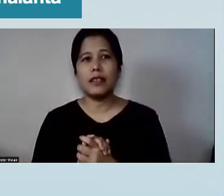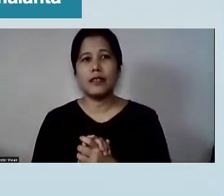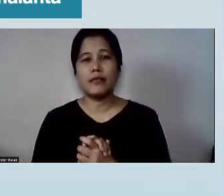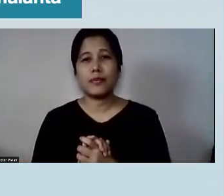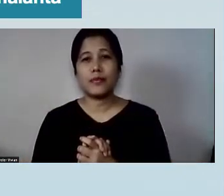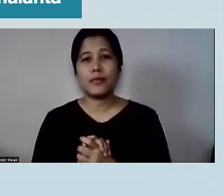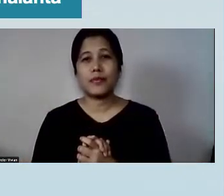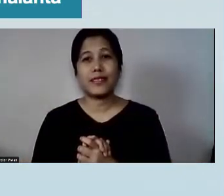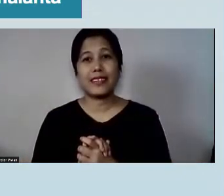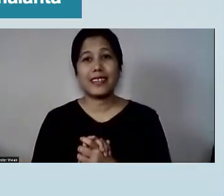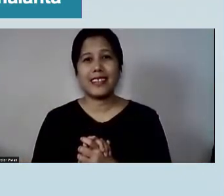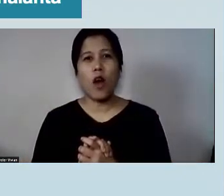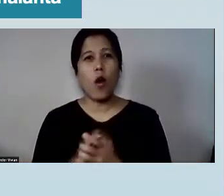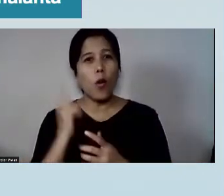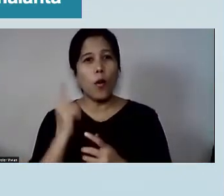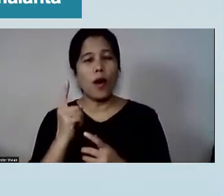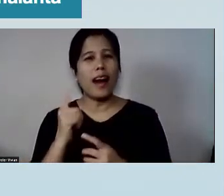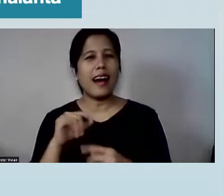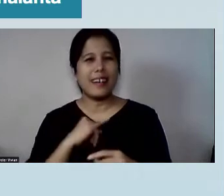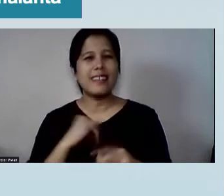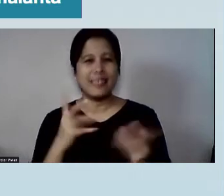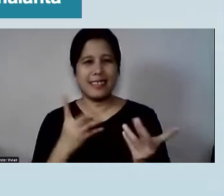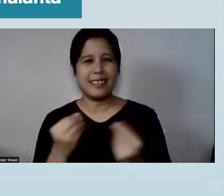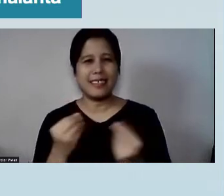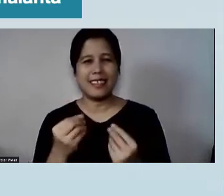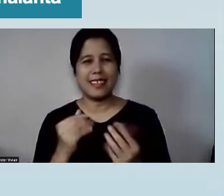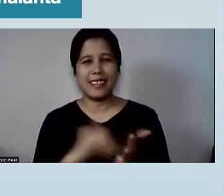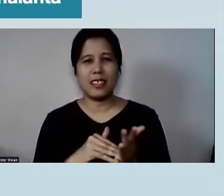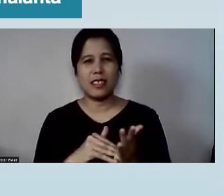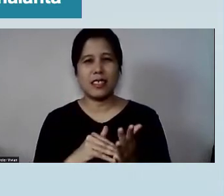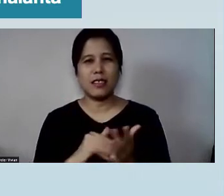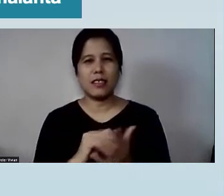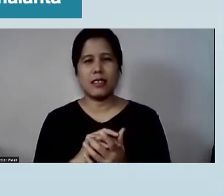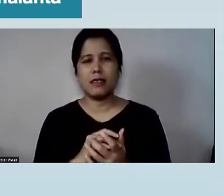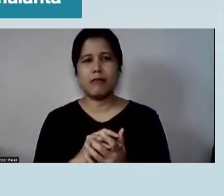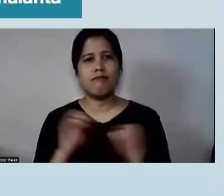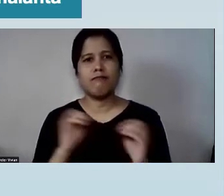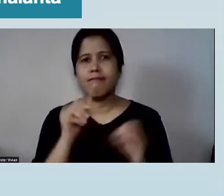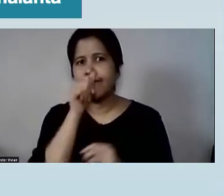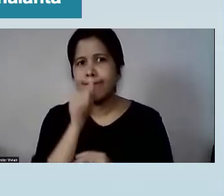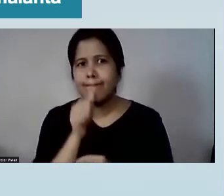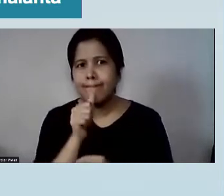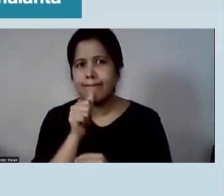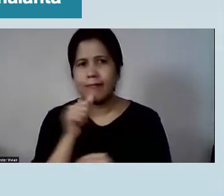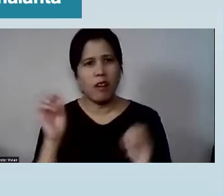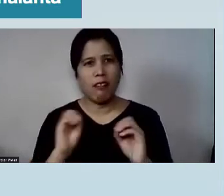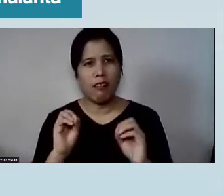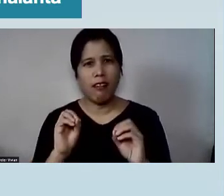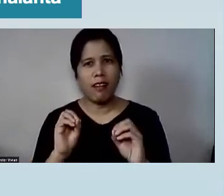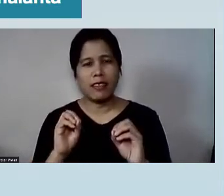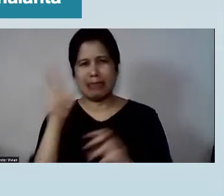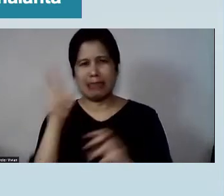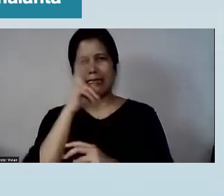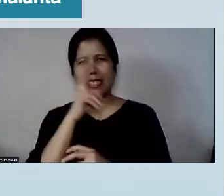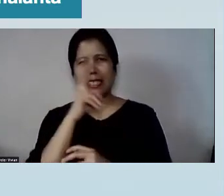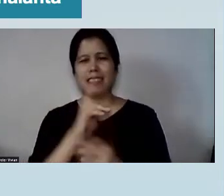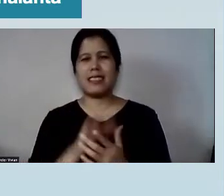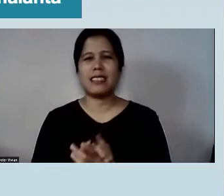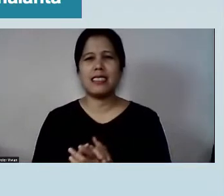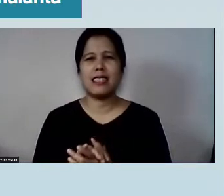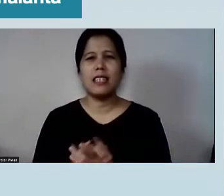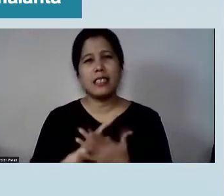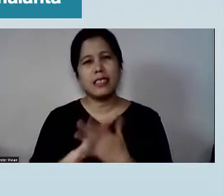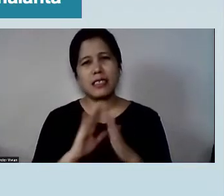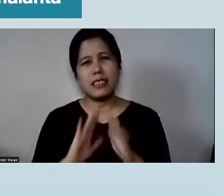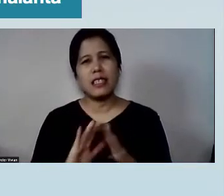it again, should be our song. Low frustration tolerance, para impatient, kailangan mangyari na to, come on. And careless, messy approach to assignments,